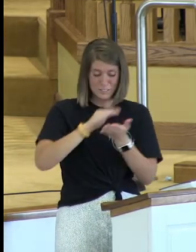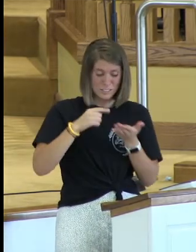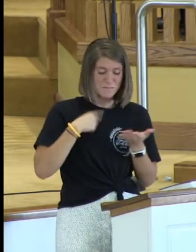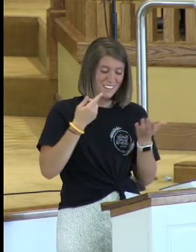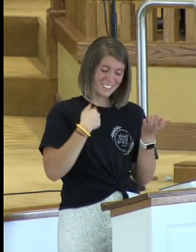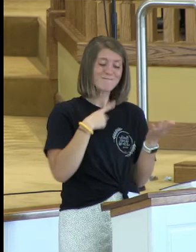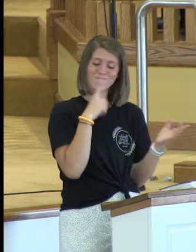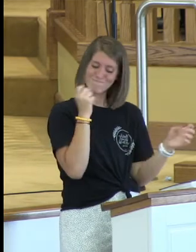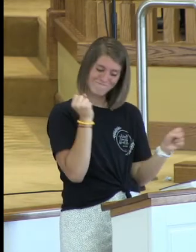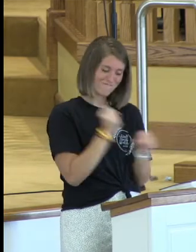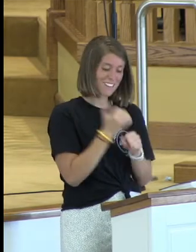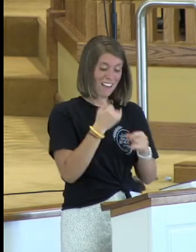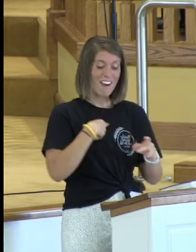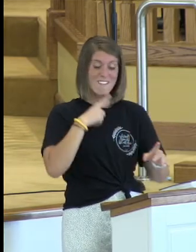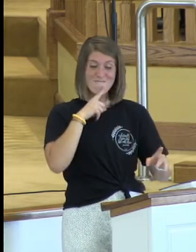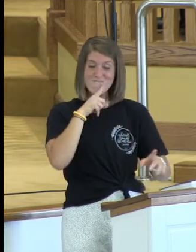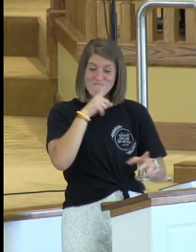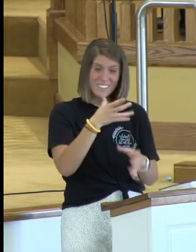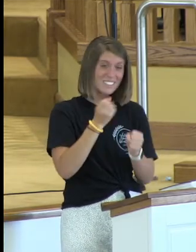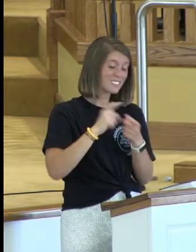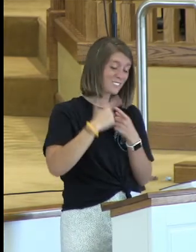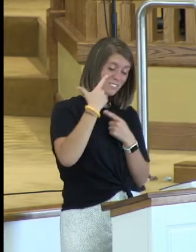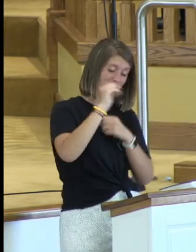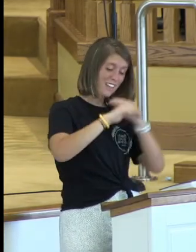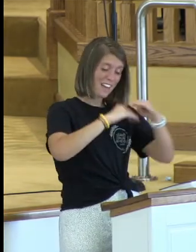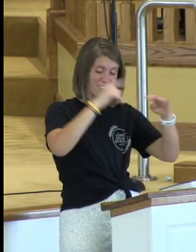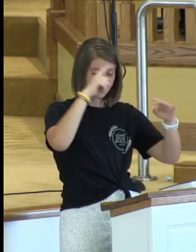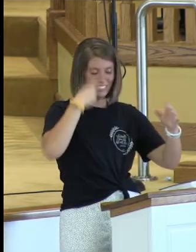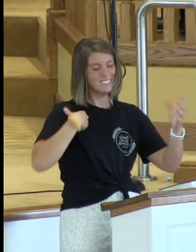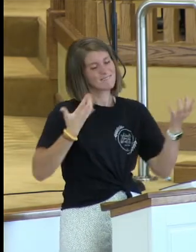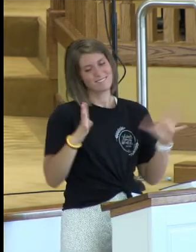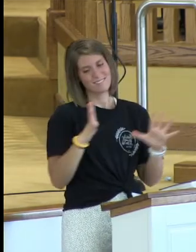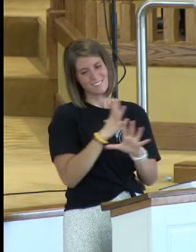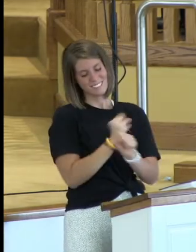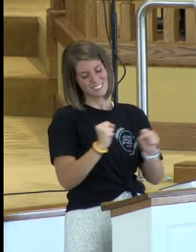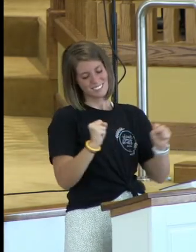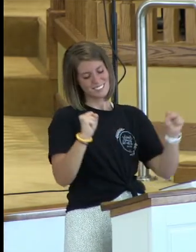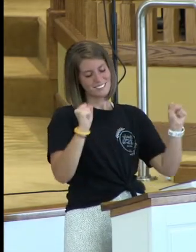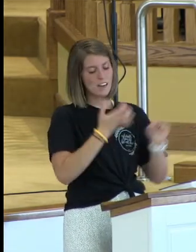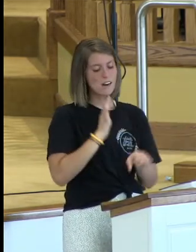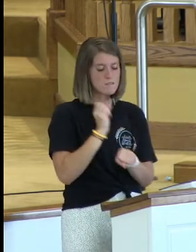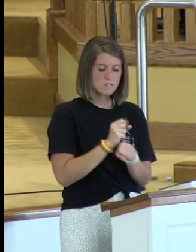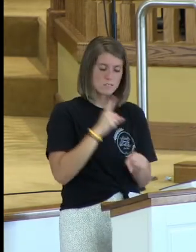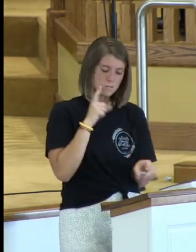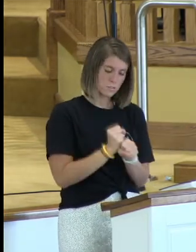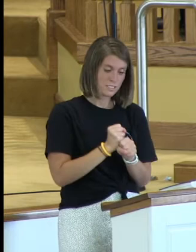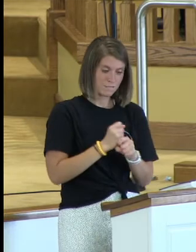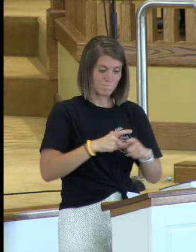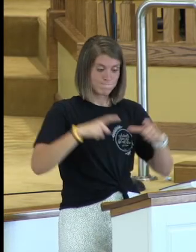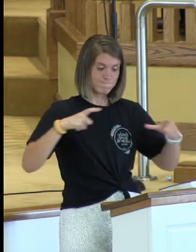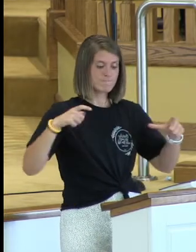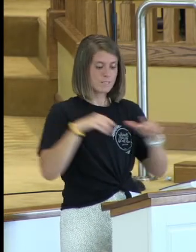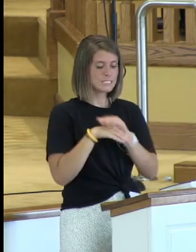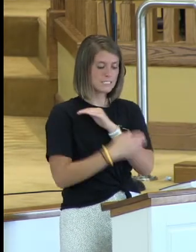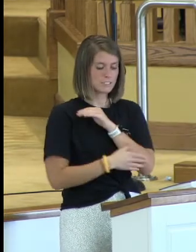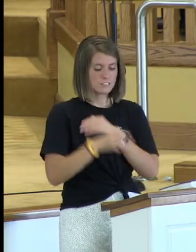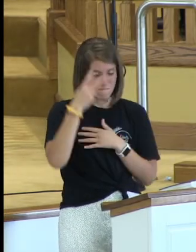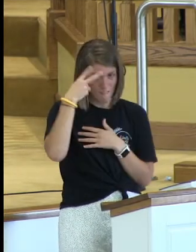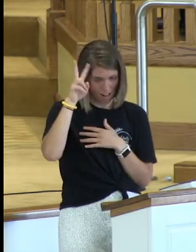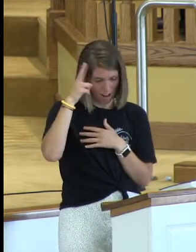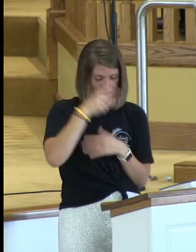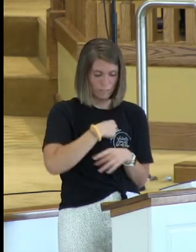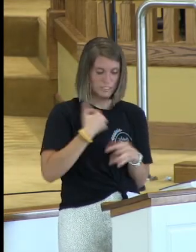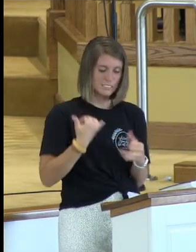I really get to go to heaven because I got saved. Our work is truly flourishing in the country of Mexico. We are now working on the